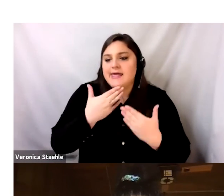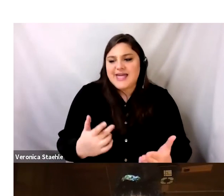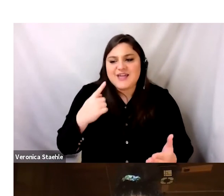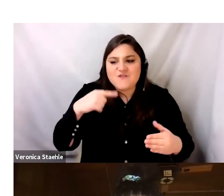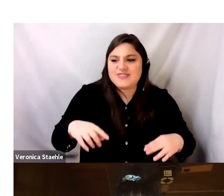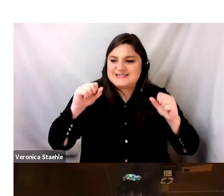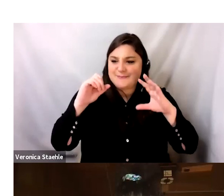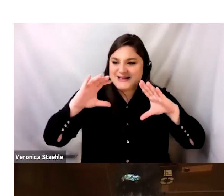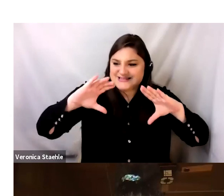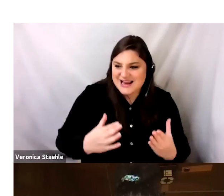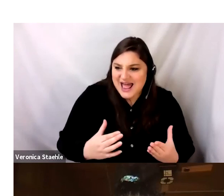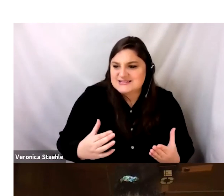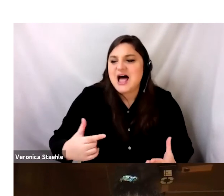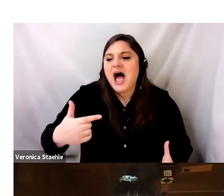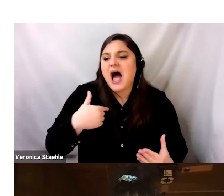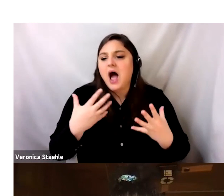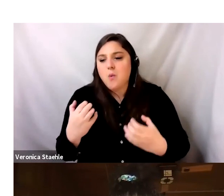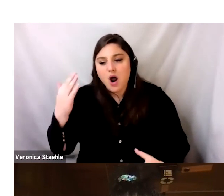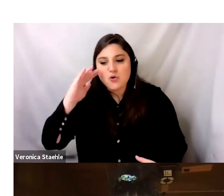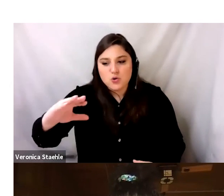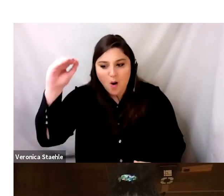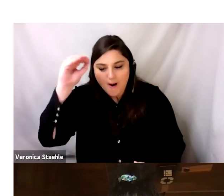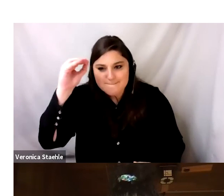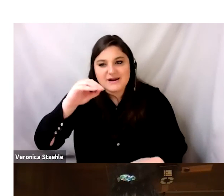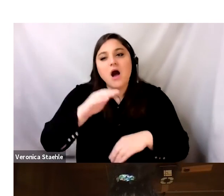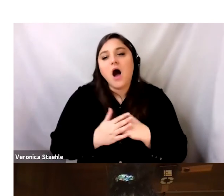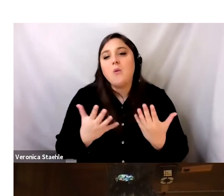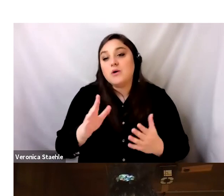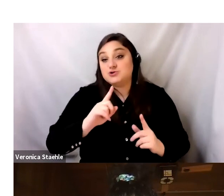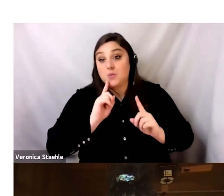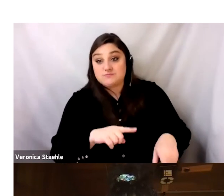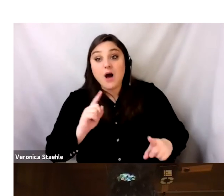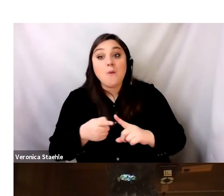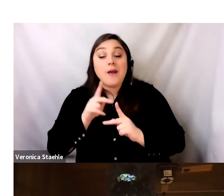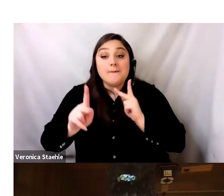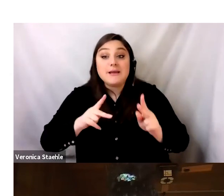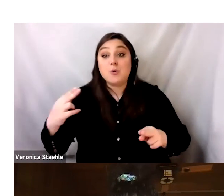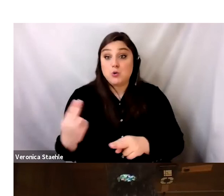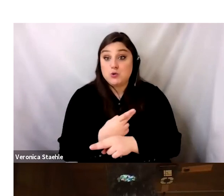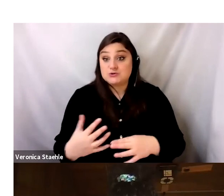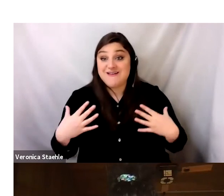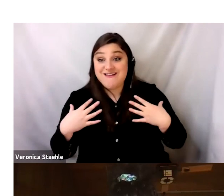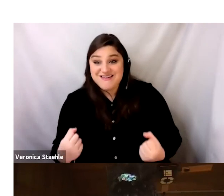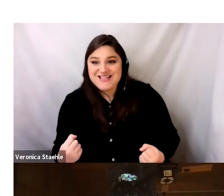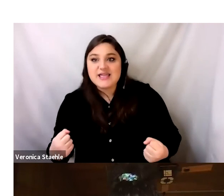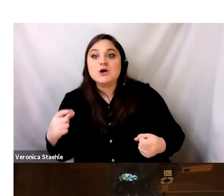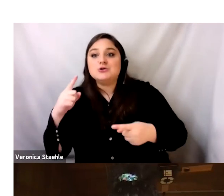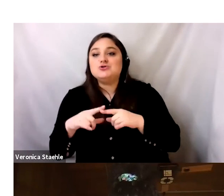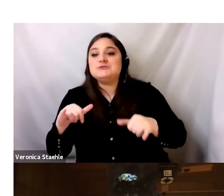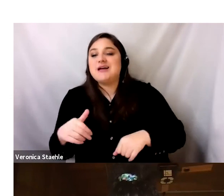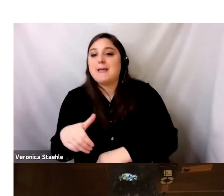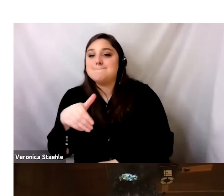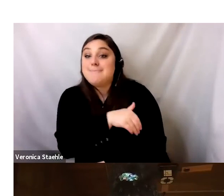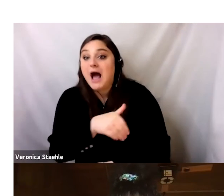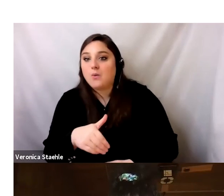class, Antionette. I want to know your opinion on what do you say to people who use healing as a way to stay in power. They often